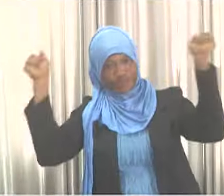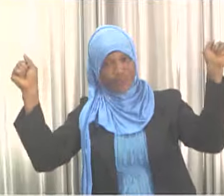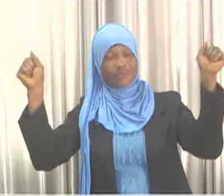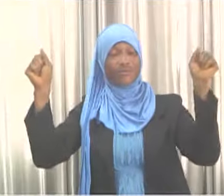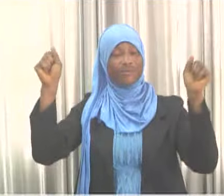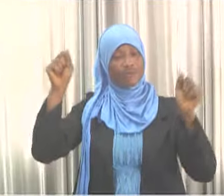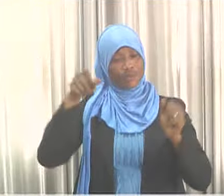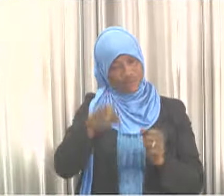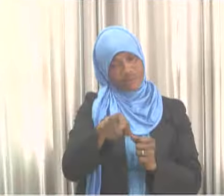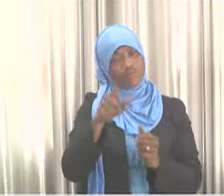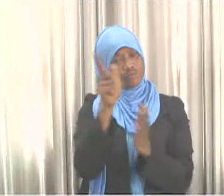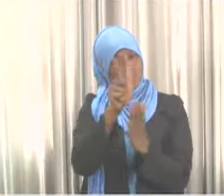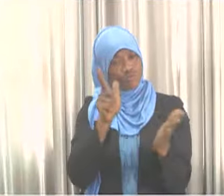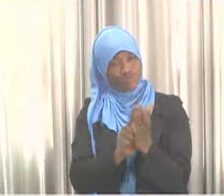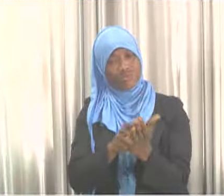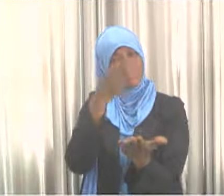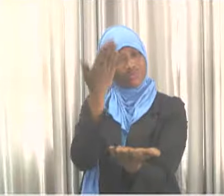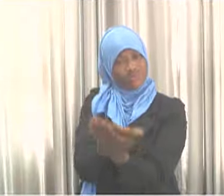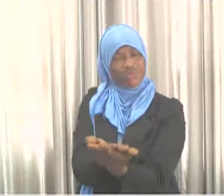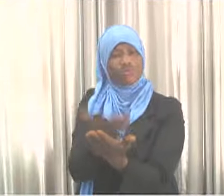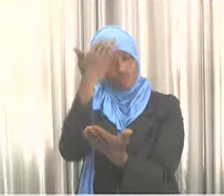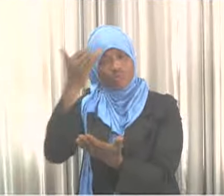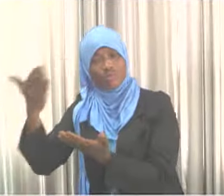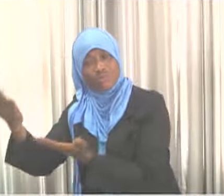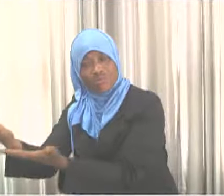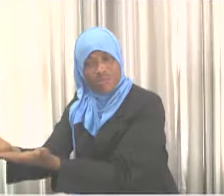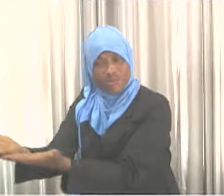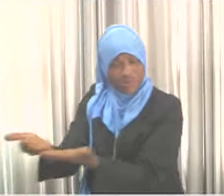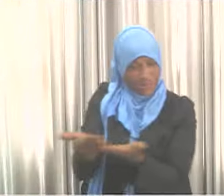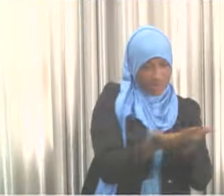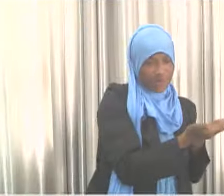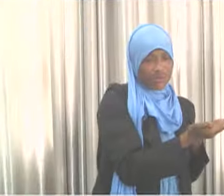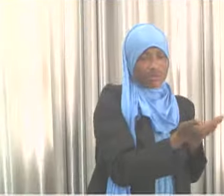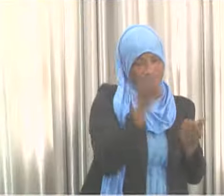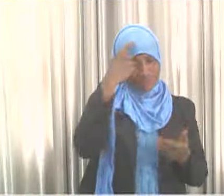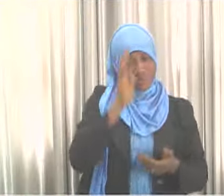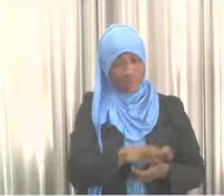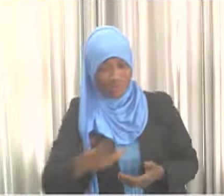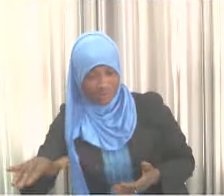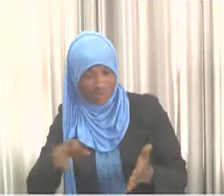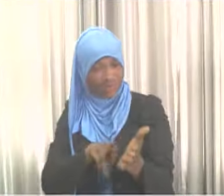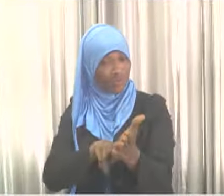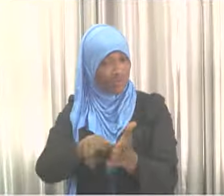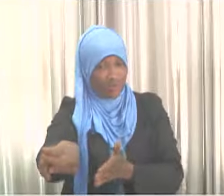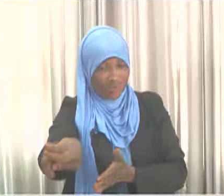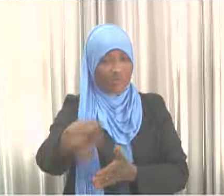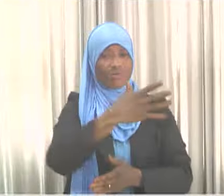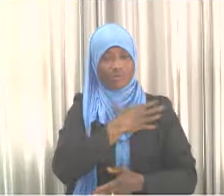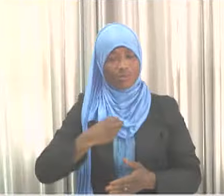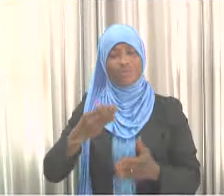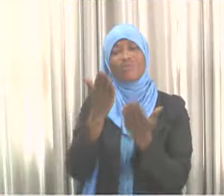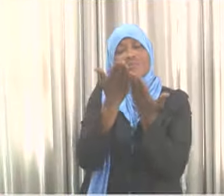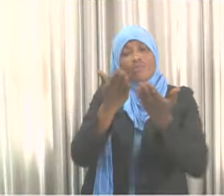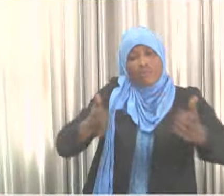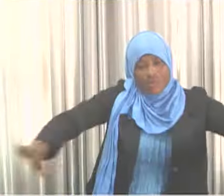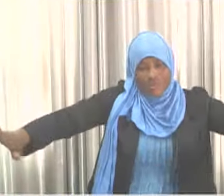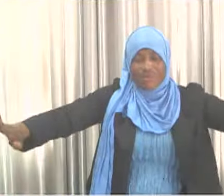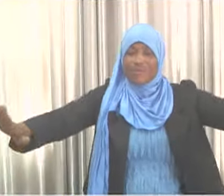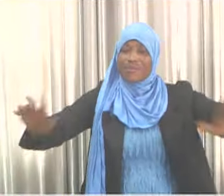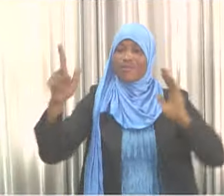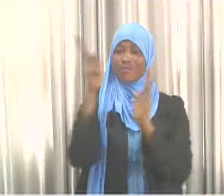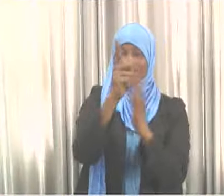bill laid on. Why we not go pull them from the child rights and make them a separate bill where it can